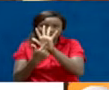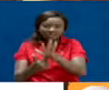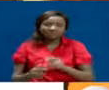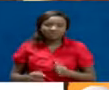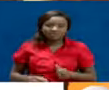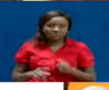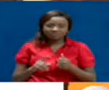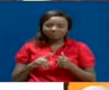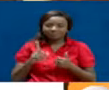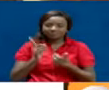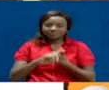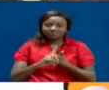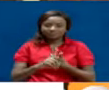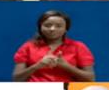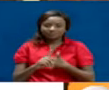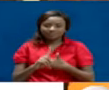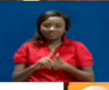example,